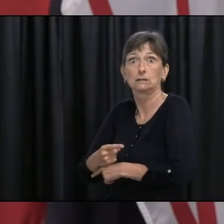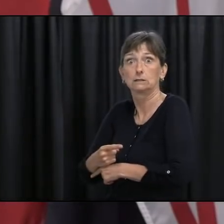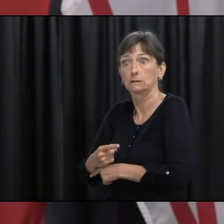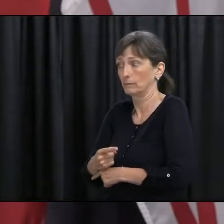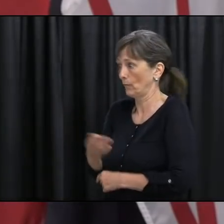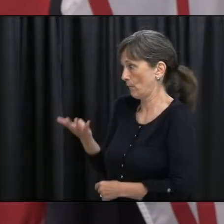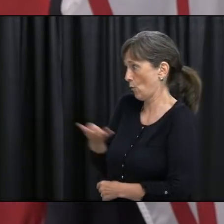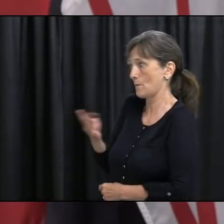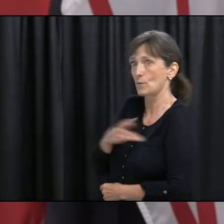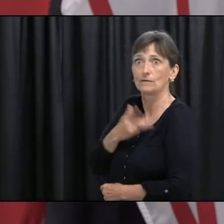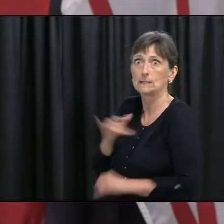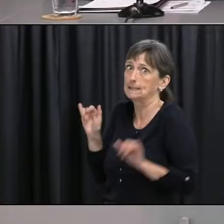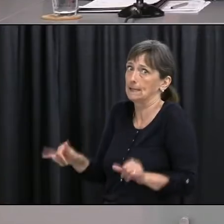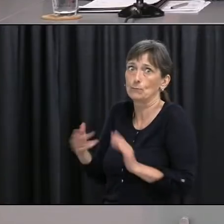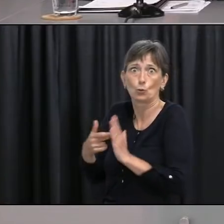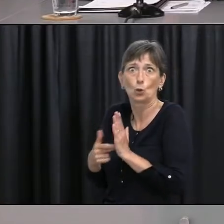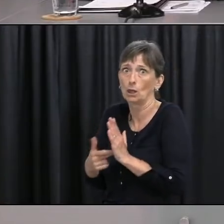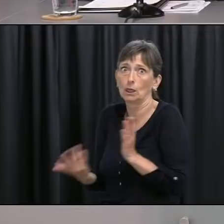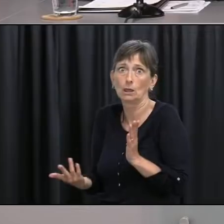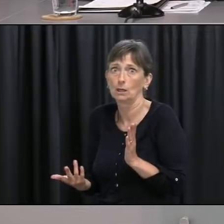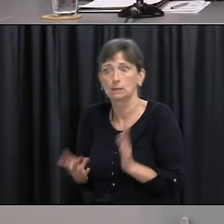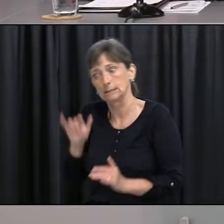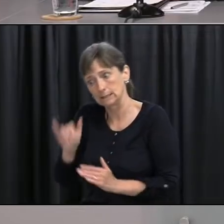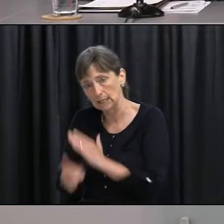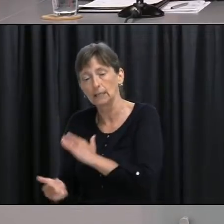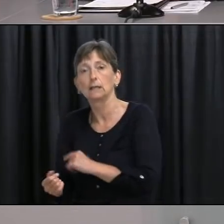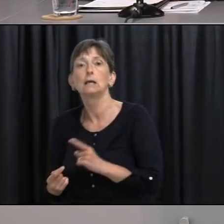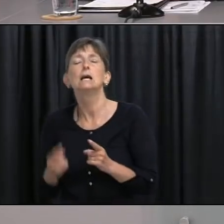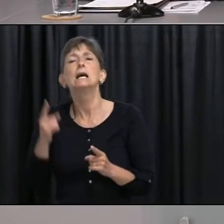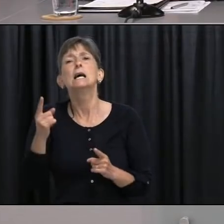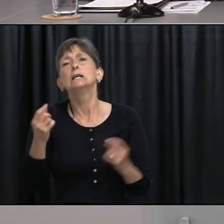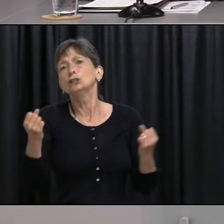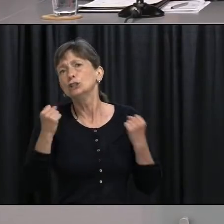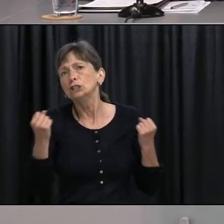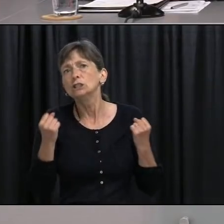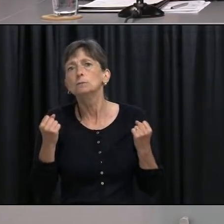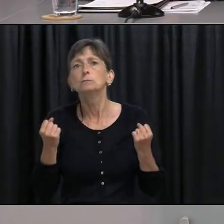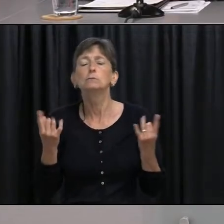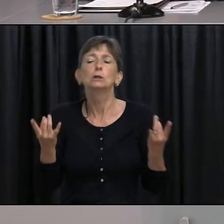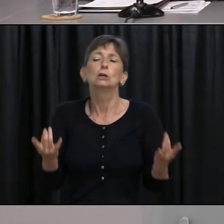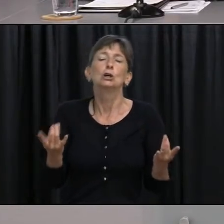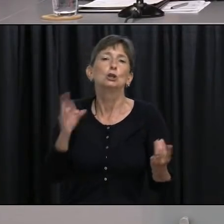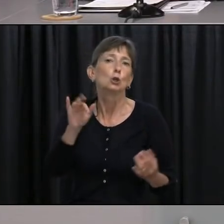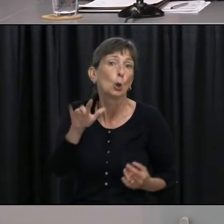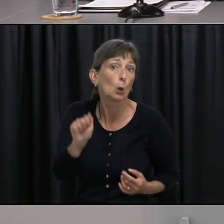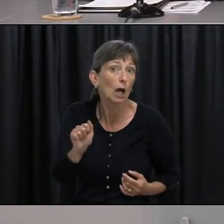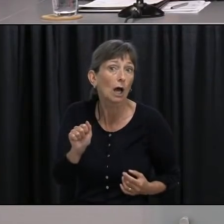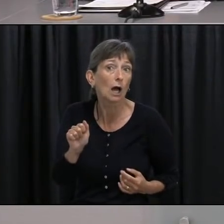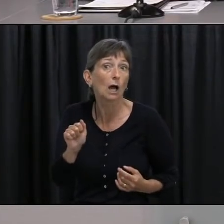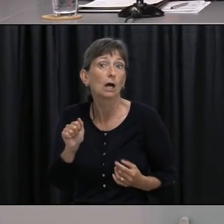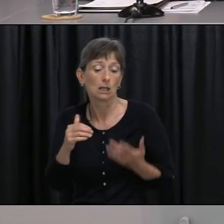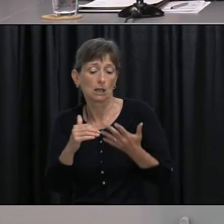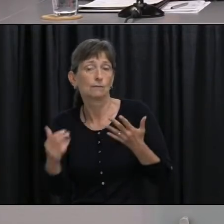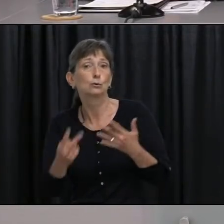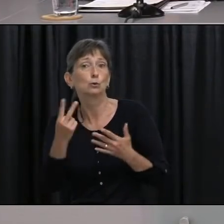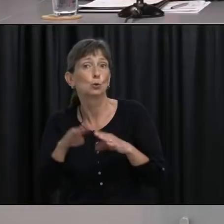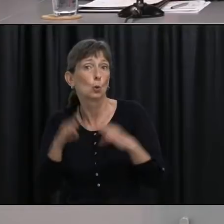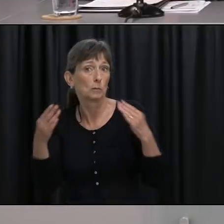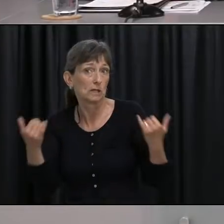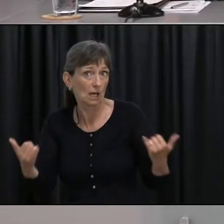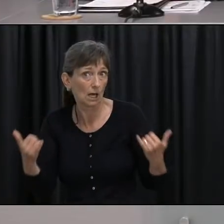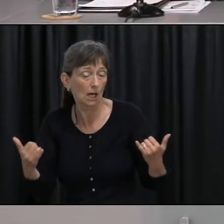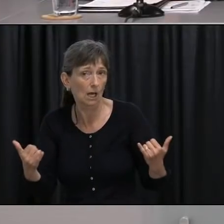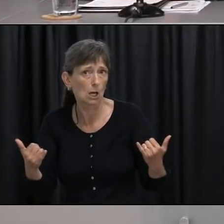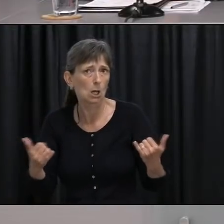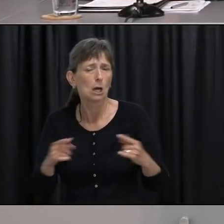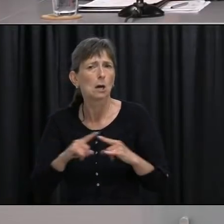time. And gyms, yoga studios, recreation centers are included in the Alert Level 2 plans, but